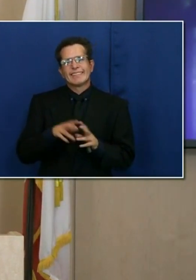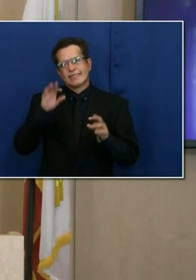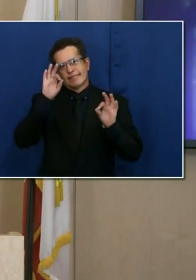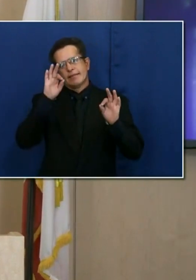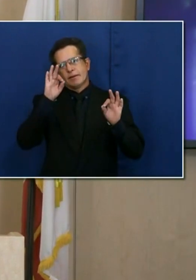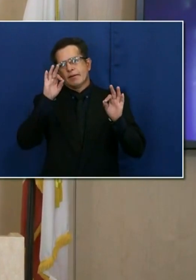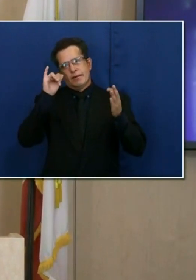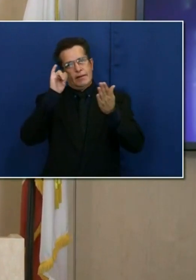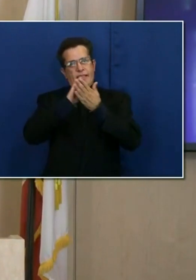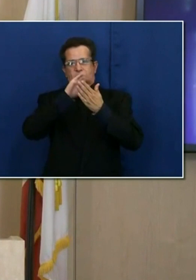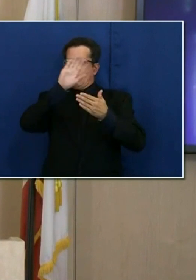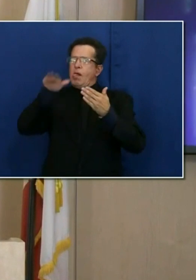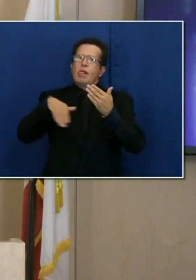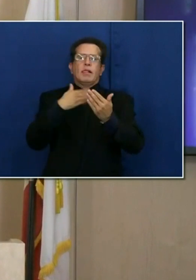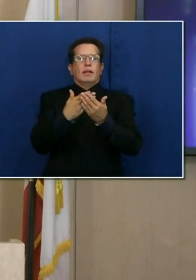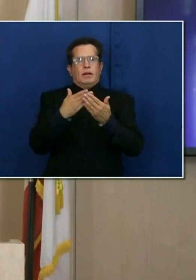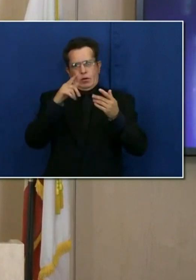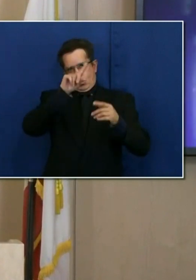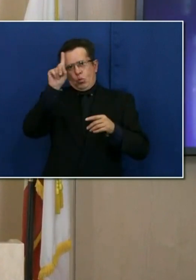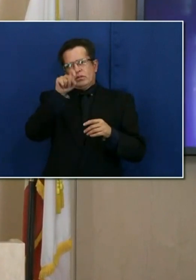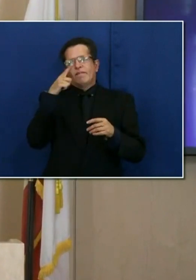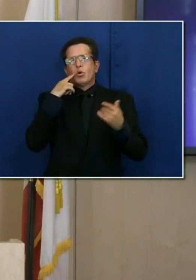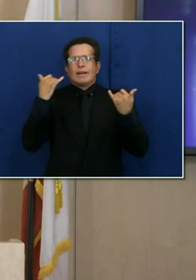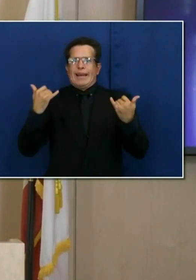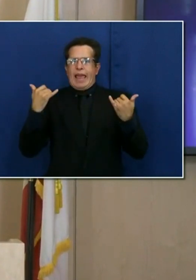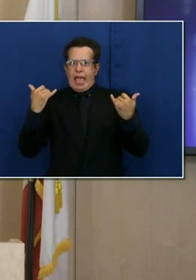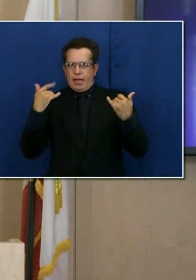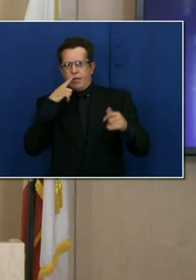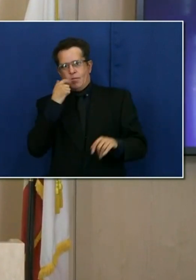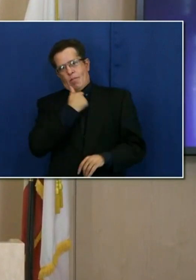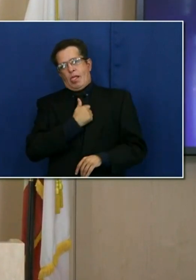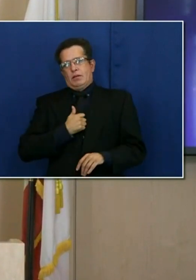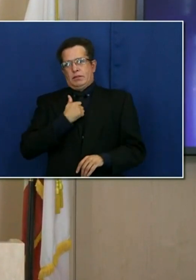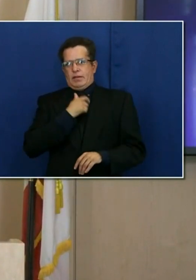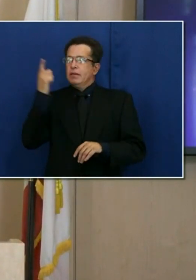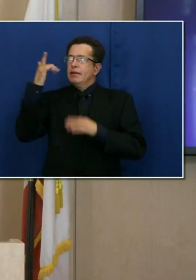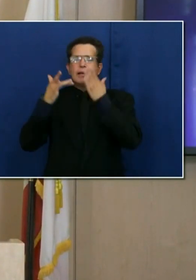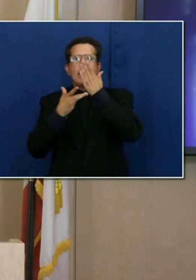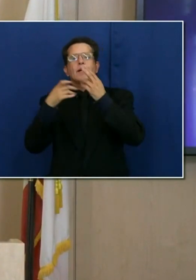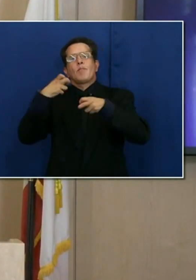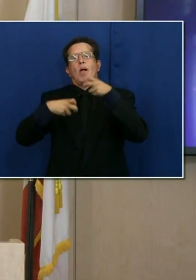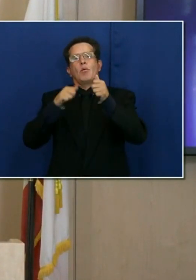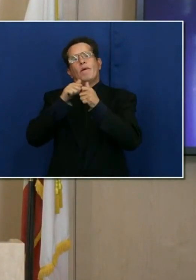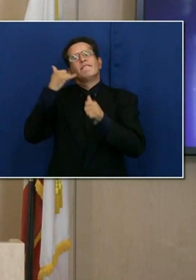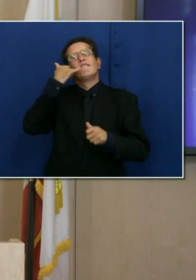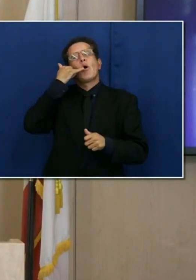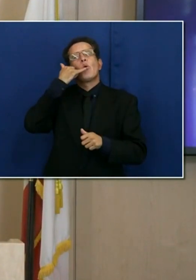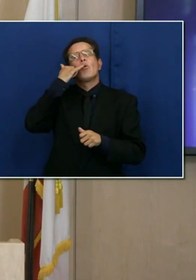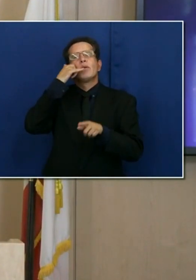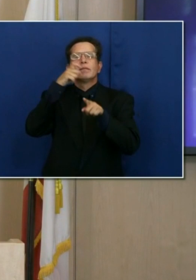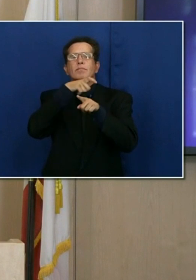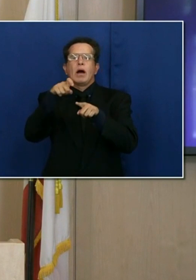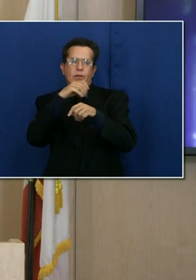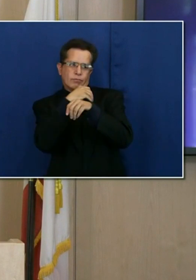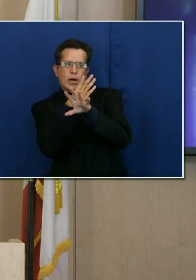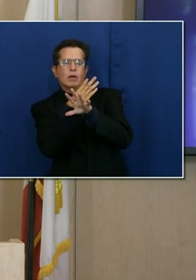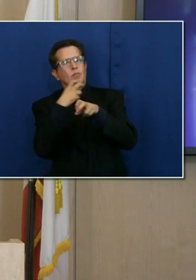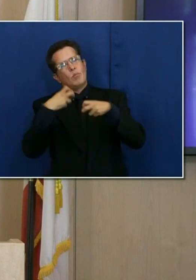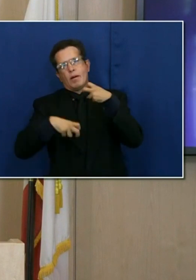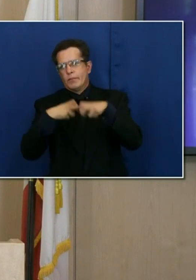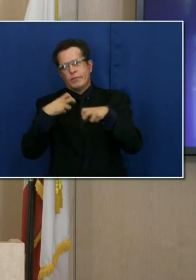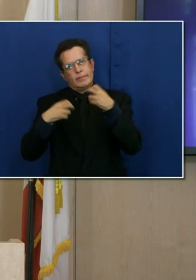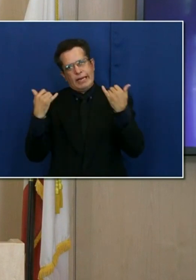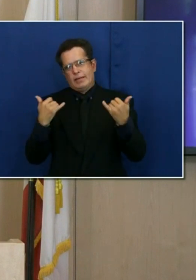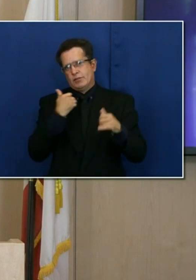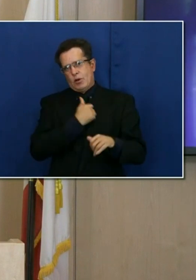Well, that completes our questions for today. And again, we apologize for the glitch we had with our phone system, but we appreciate